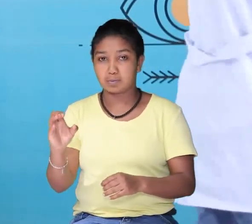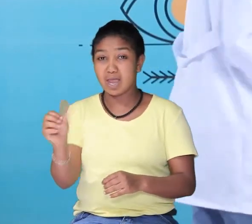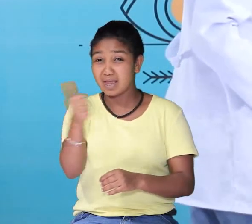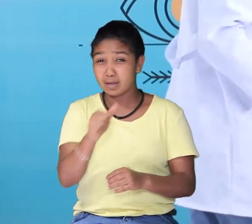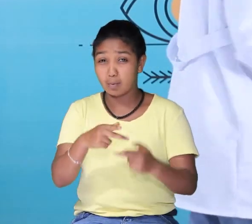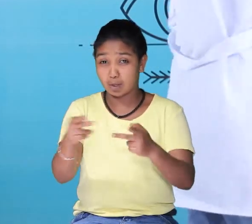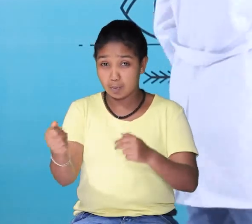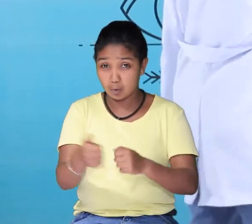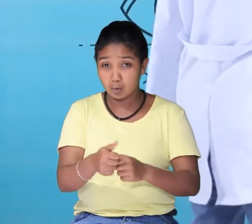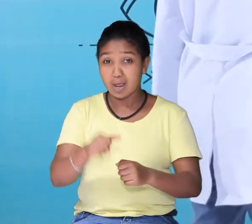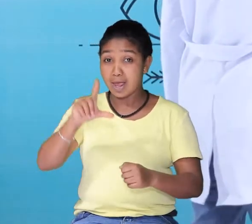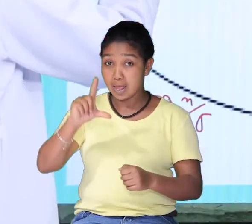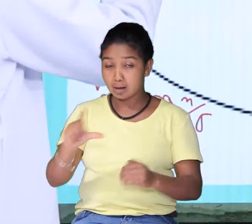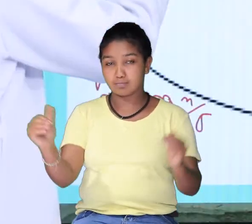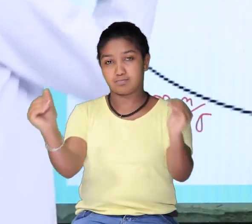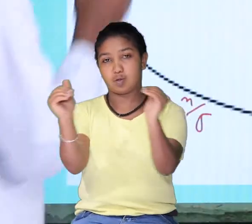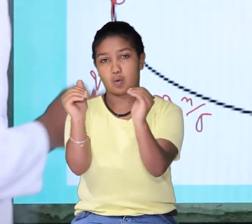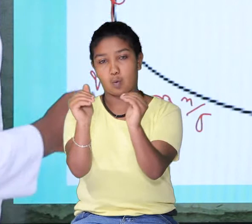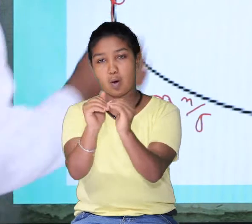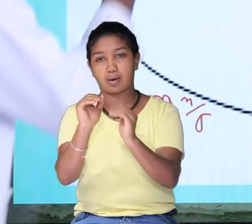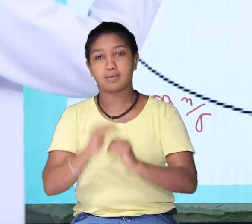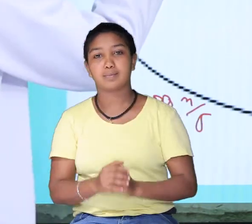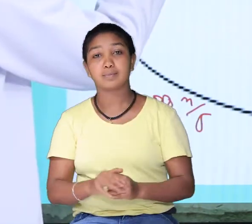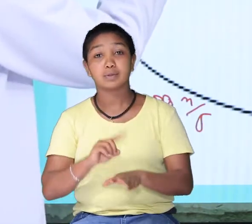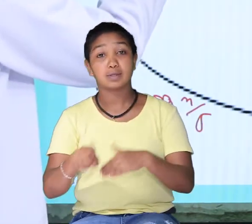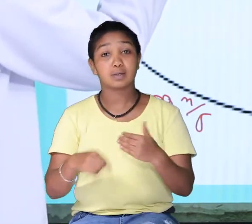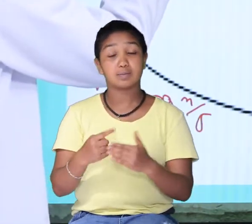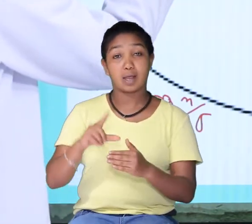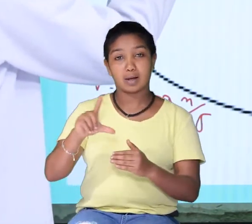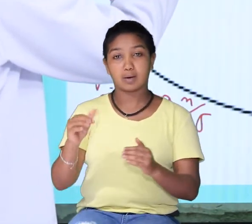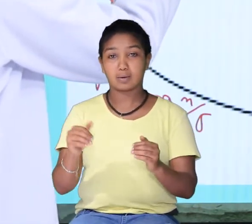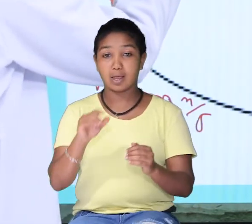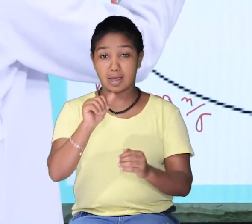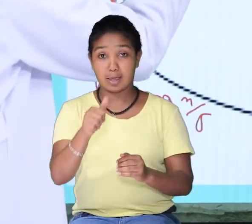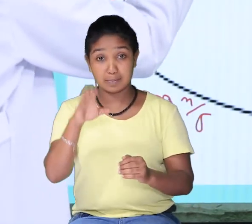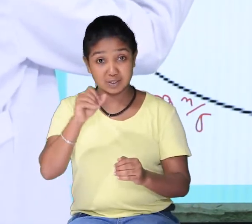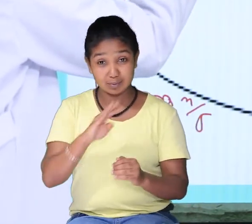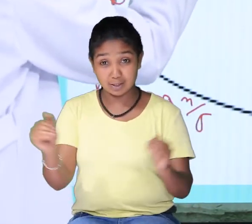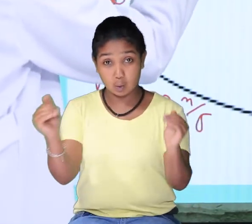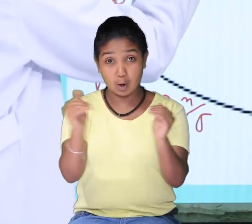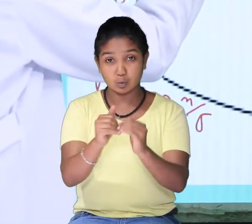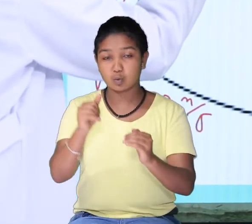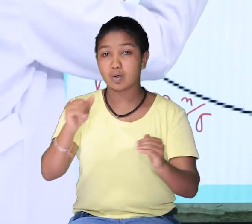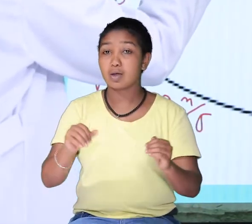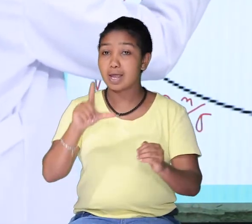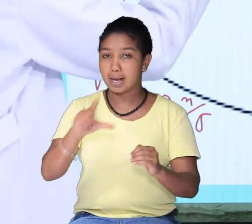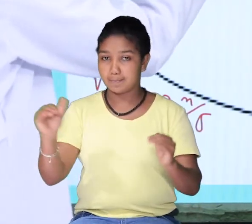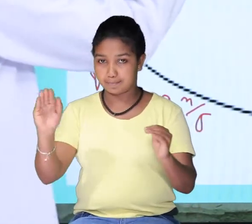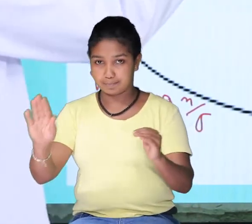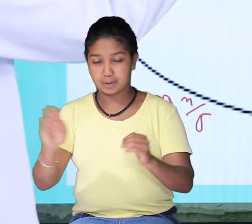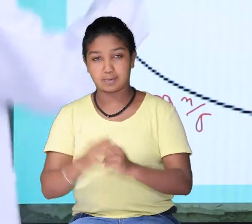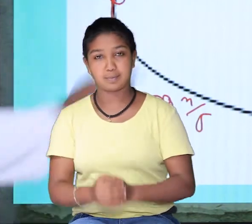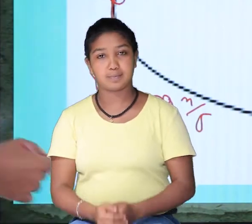any other location, angular momentum remains the same. So angular momentum at point A must be the same as the angular momentum at